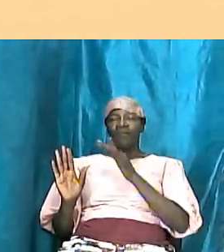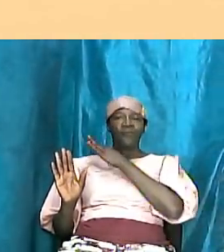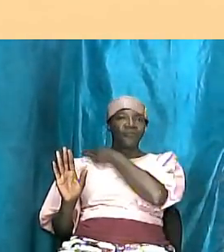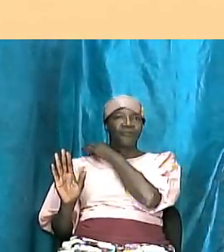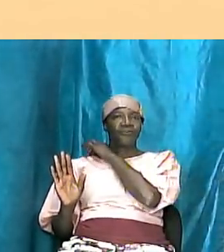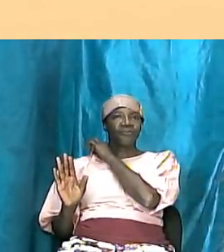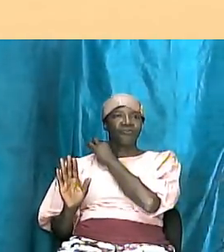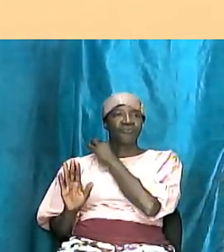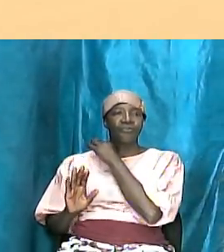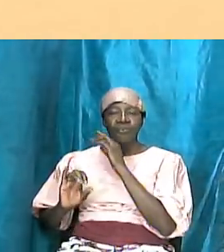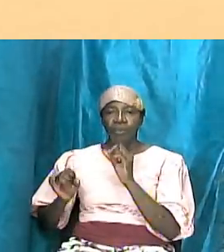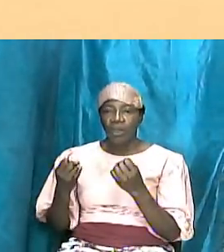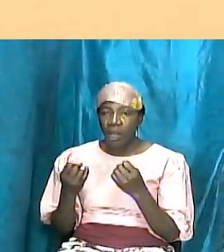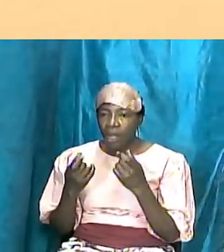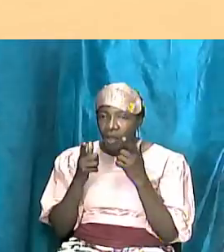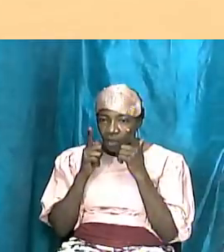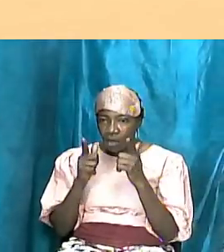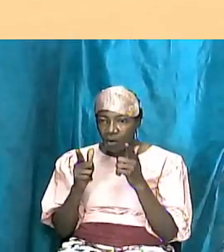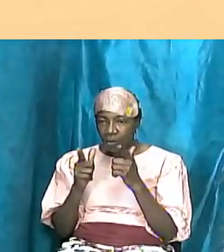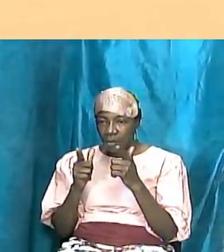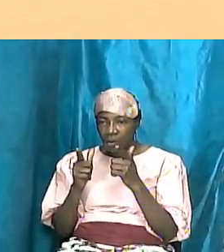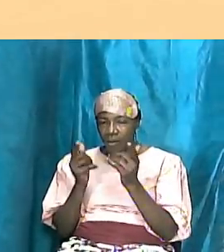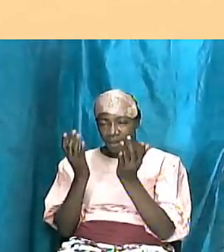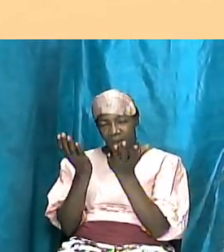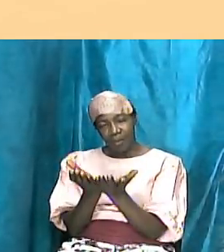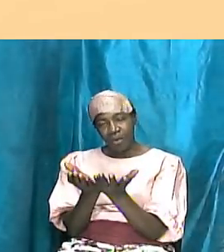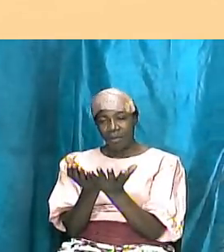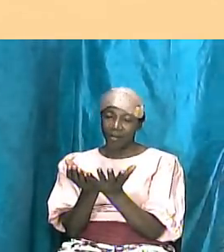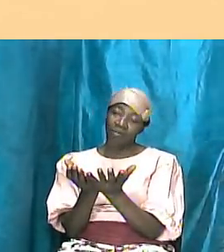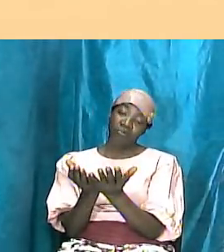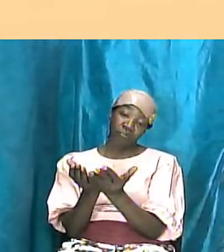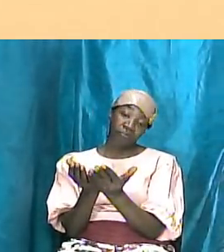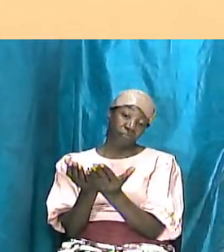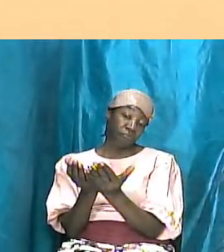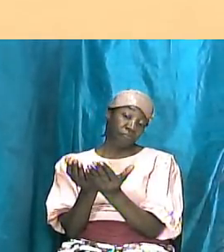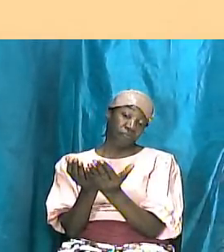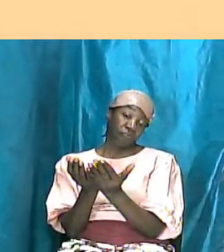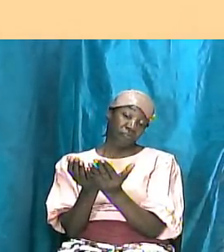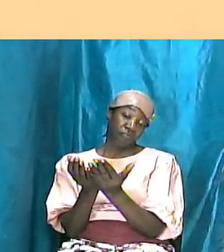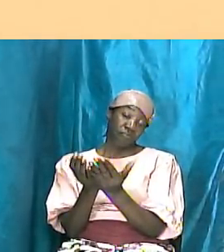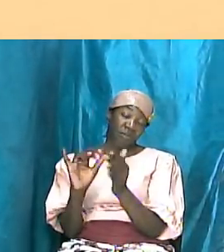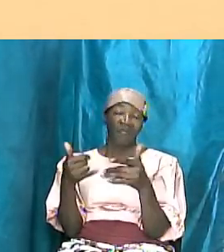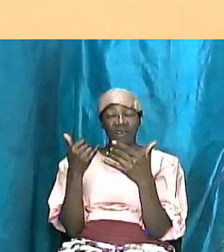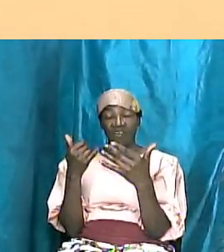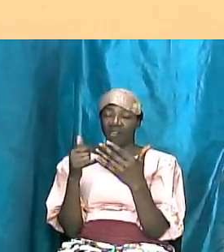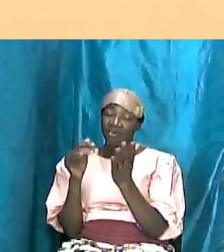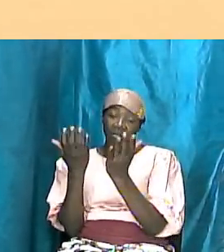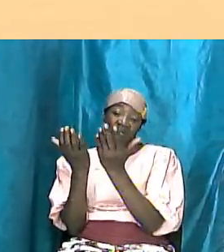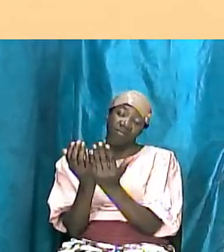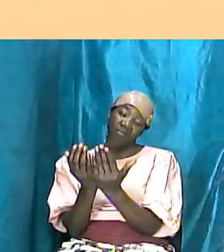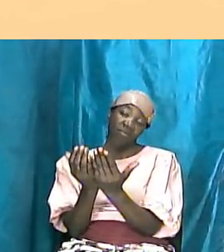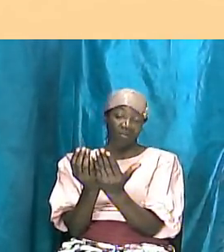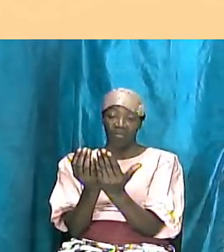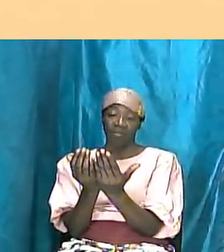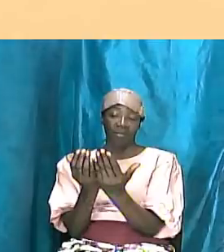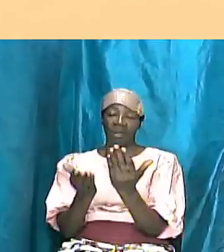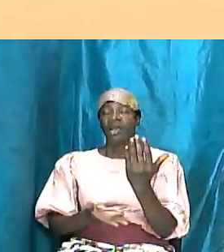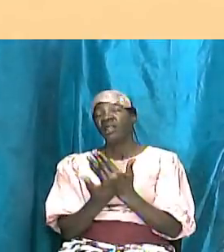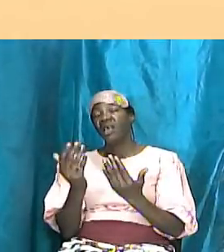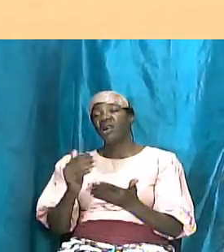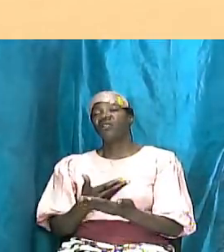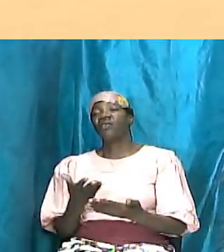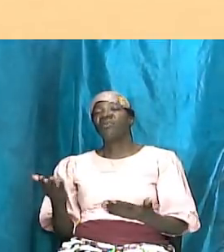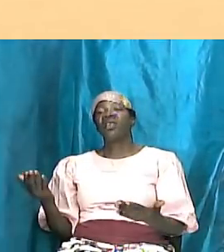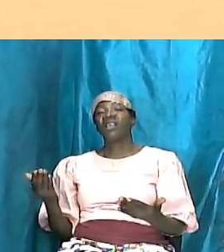look at the book, if we just gloss over it, brothers and sisters, there are some things